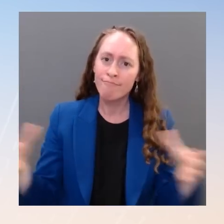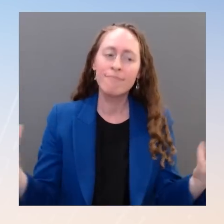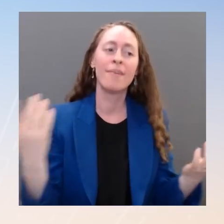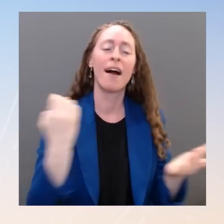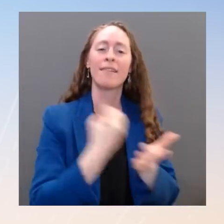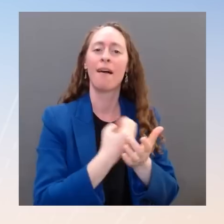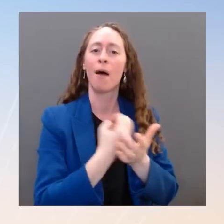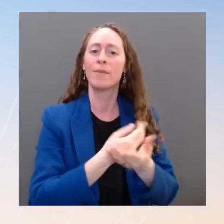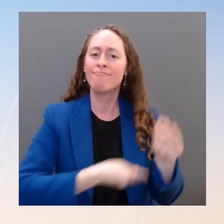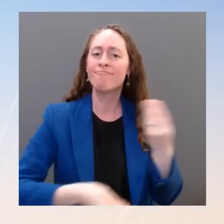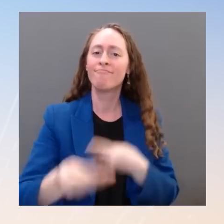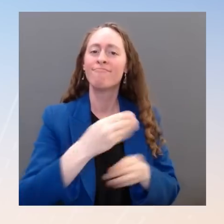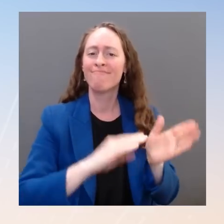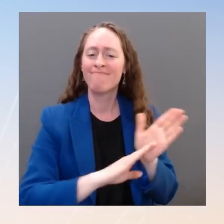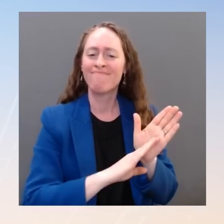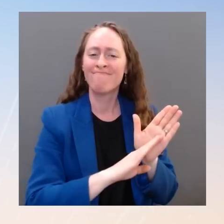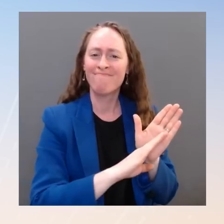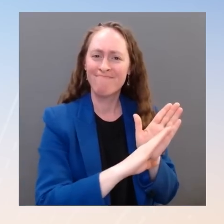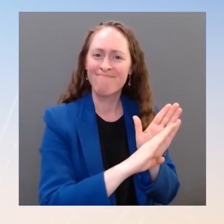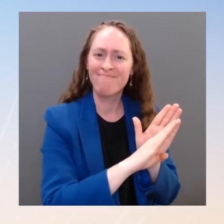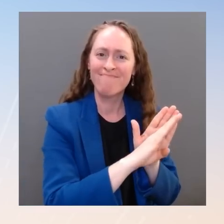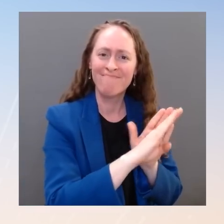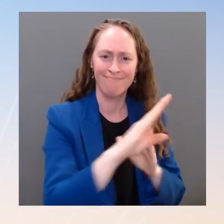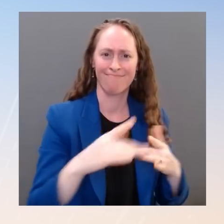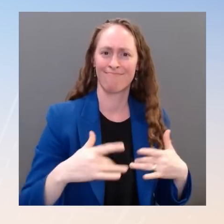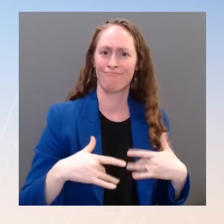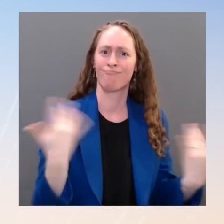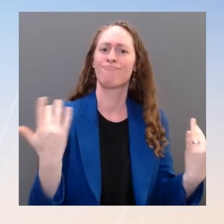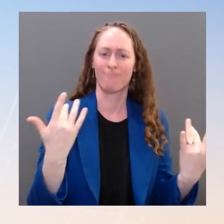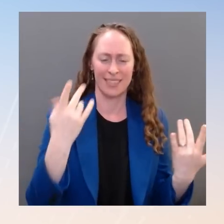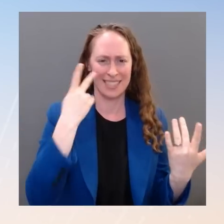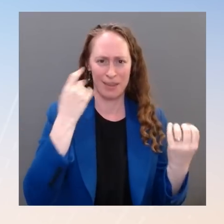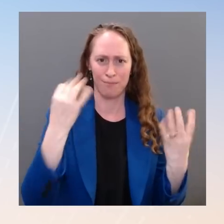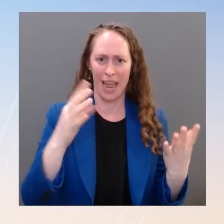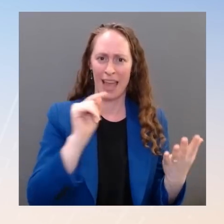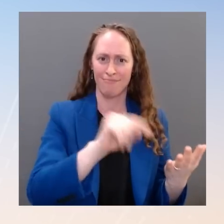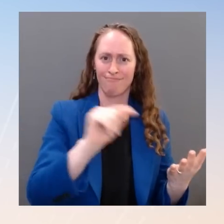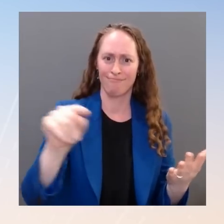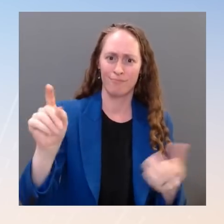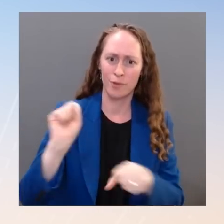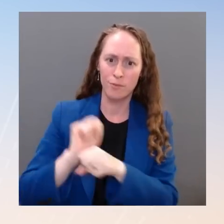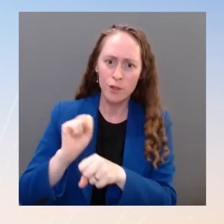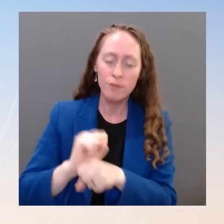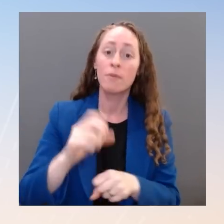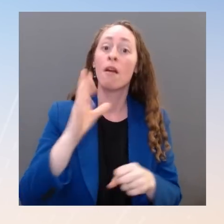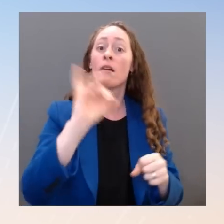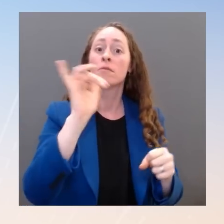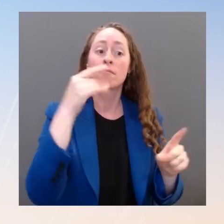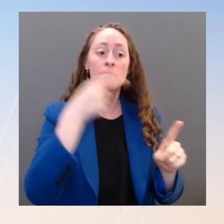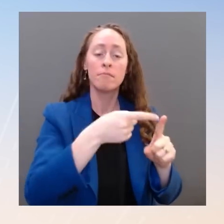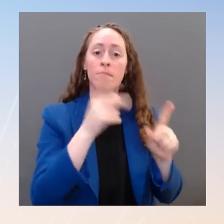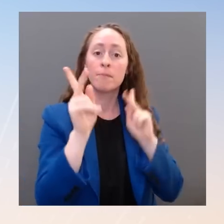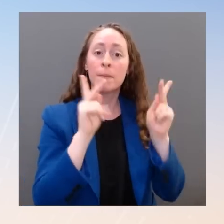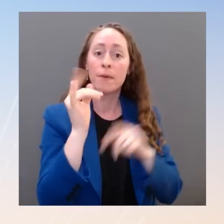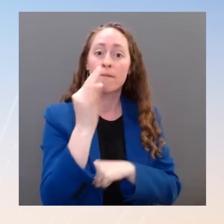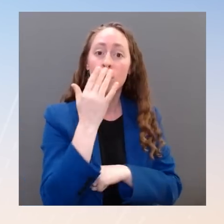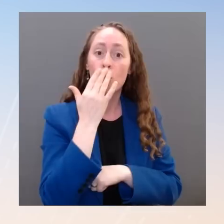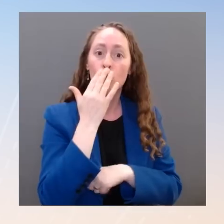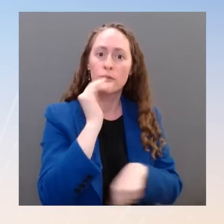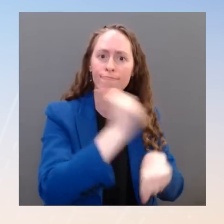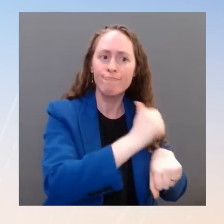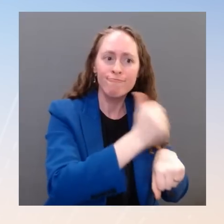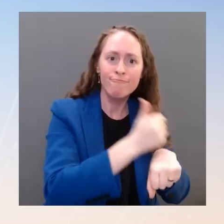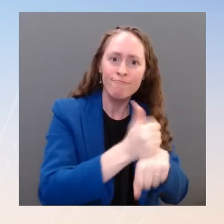For example, Hispanic entrepreneurs started new businesses in 2021 at the fastest rate in more than a decade,